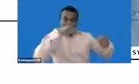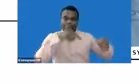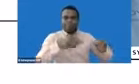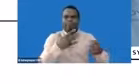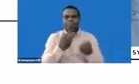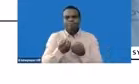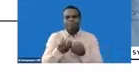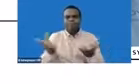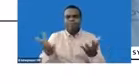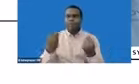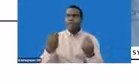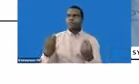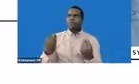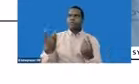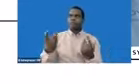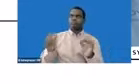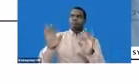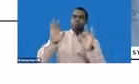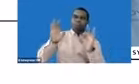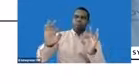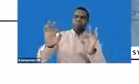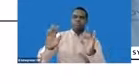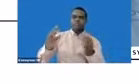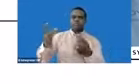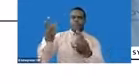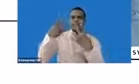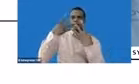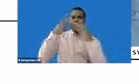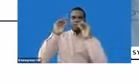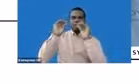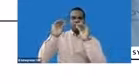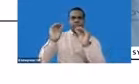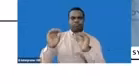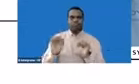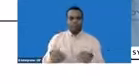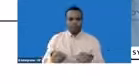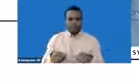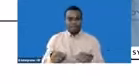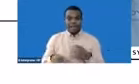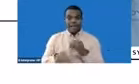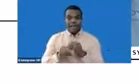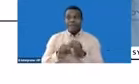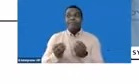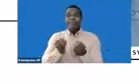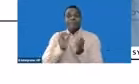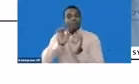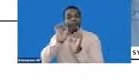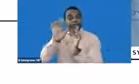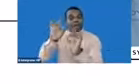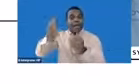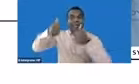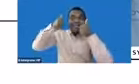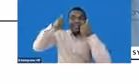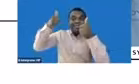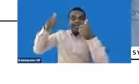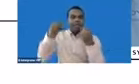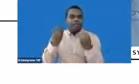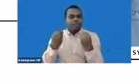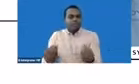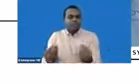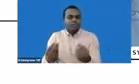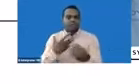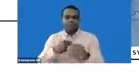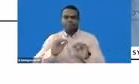and it kind of provides a classifications of the expertise, but also the feedback mechanism. So it tries to be